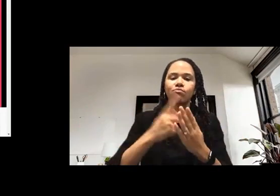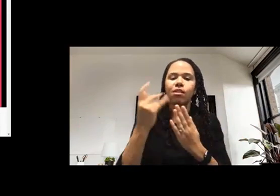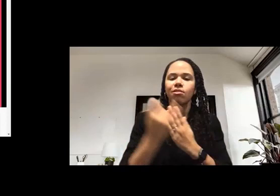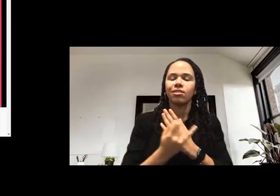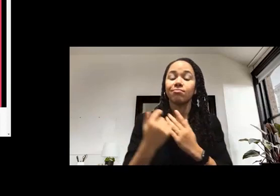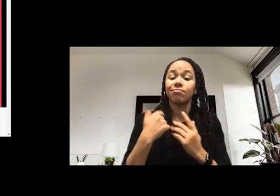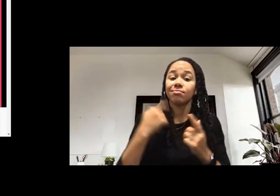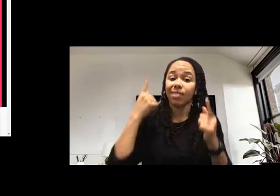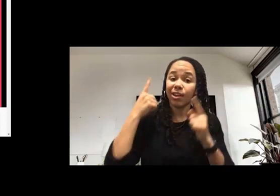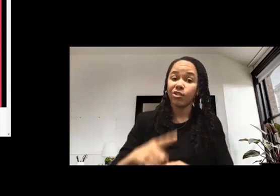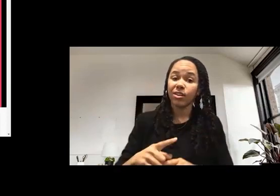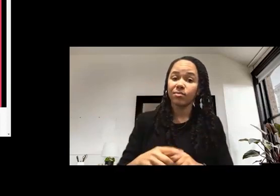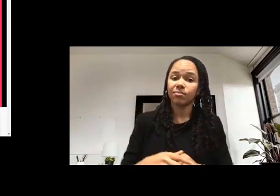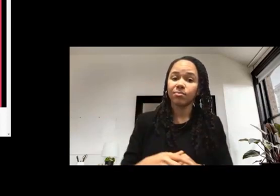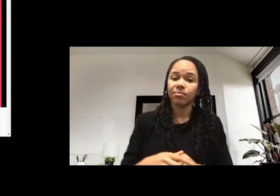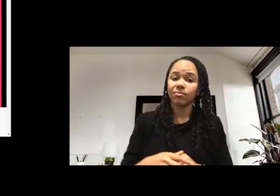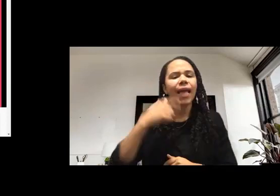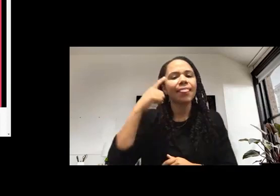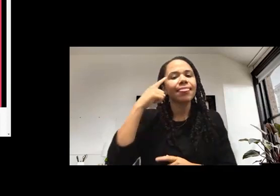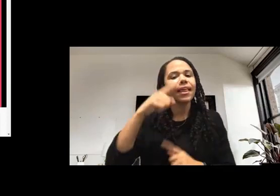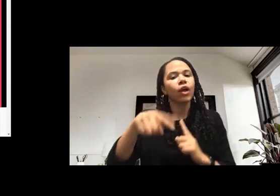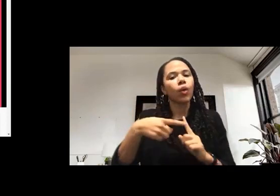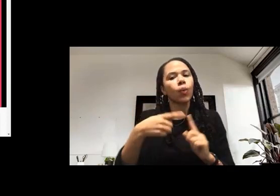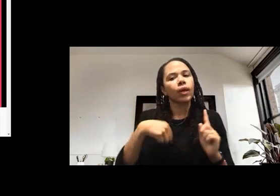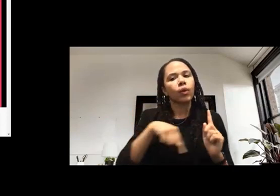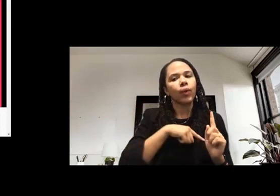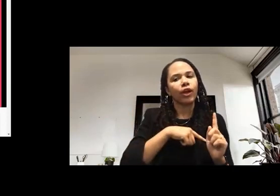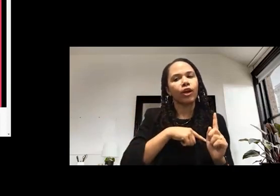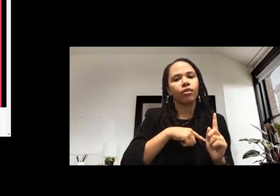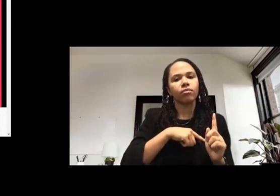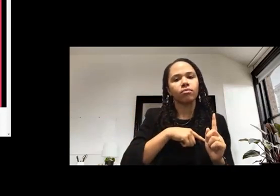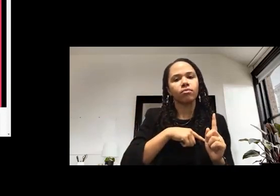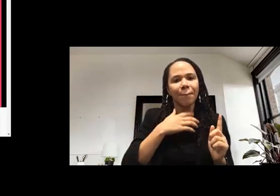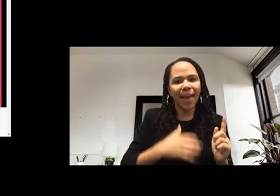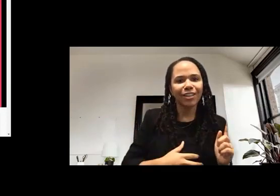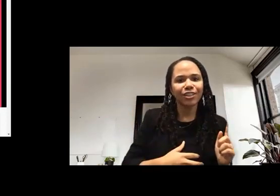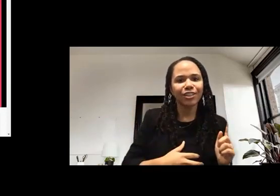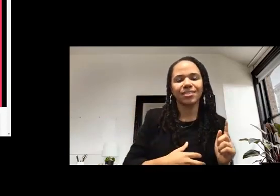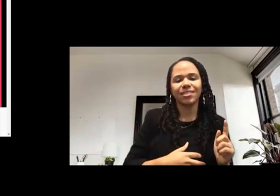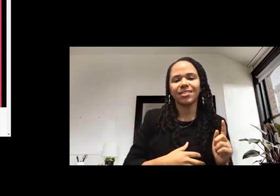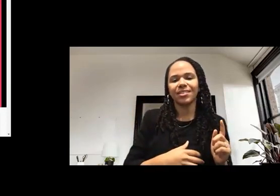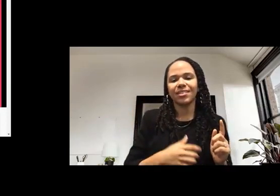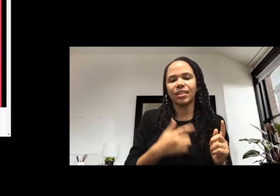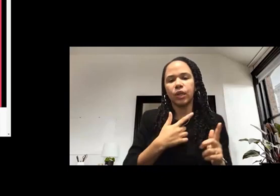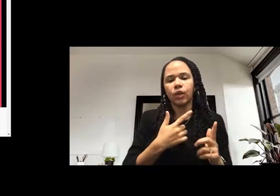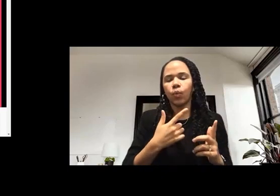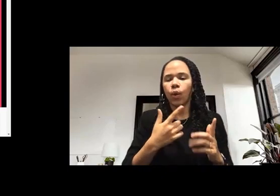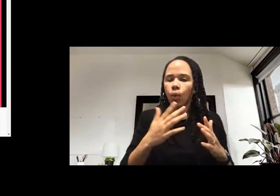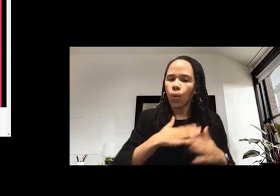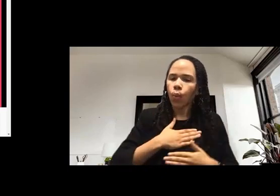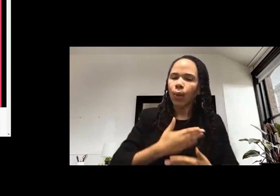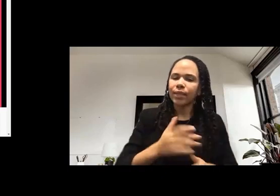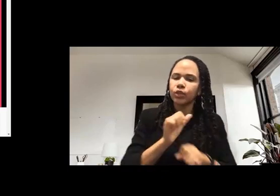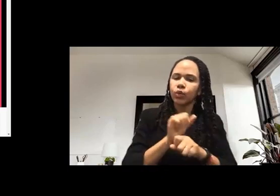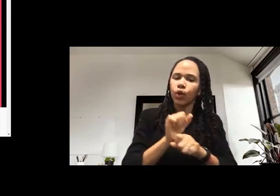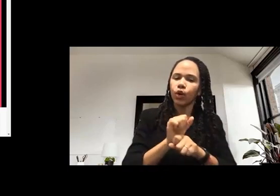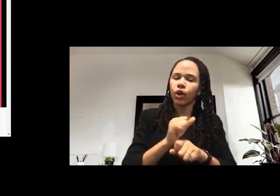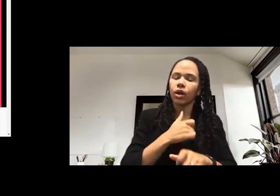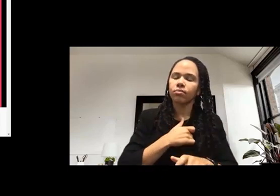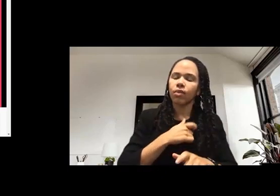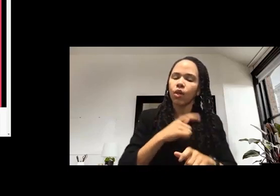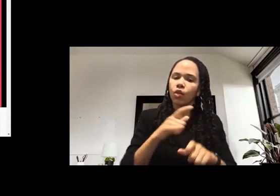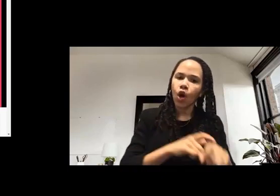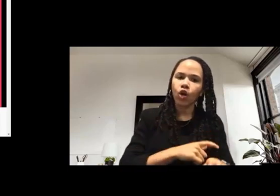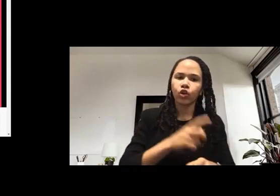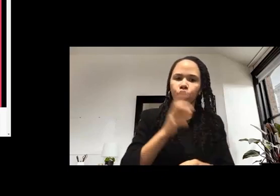you, because I think when we're passionate about something, that we're willing to work longer and harder and persist in the